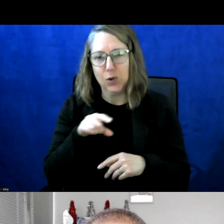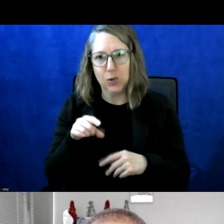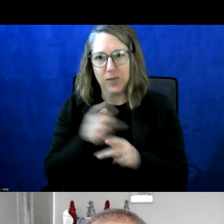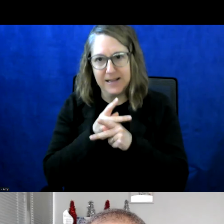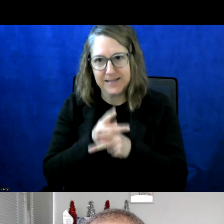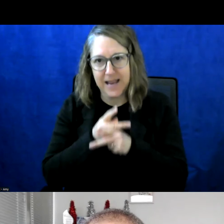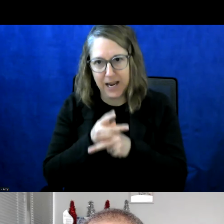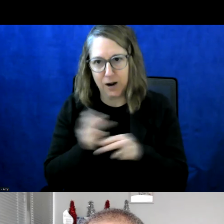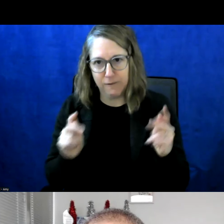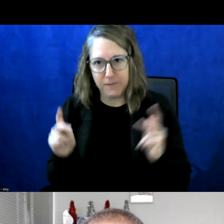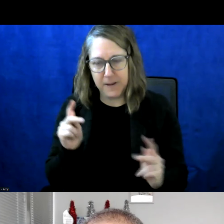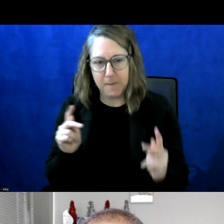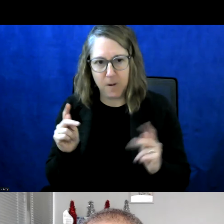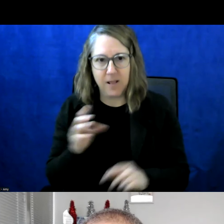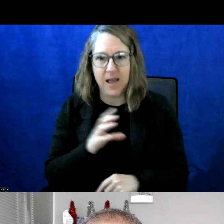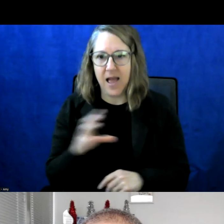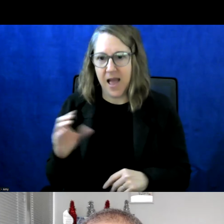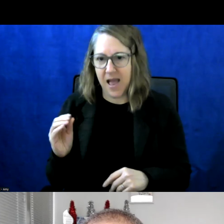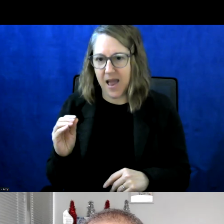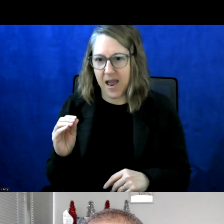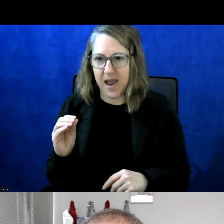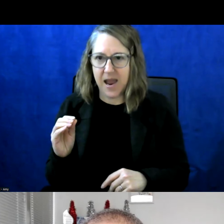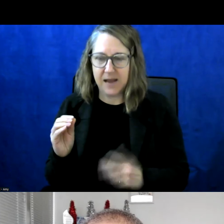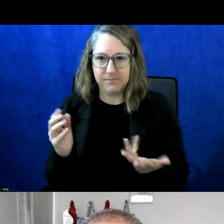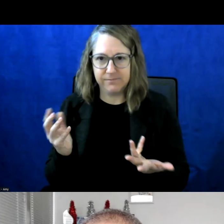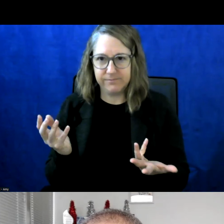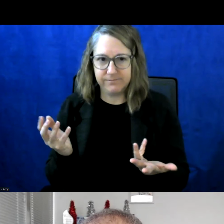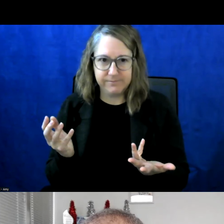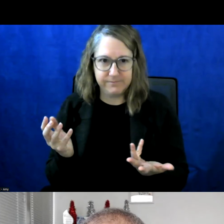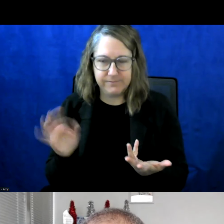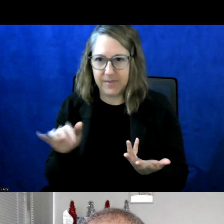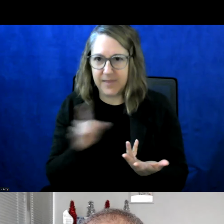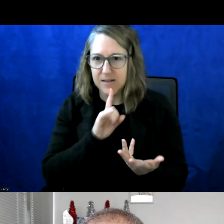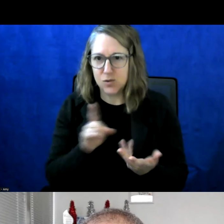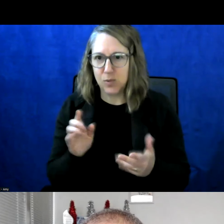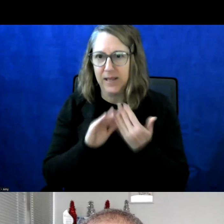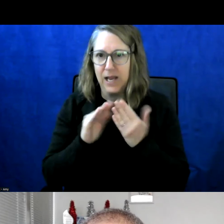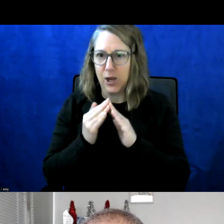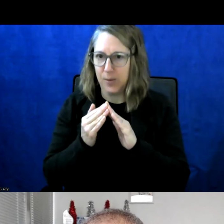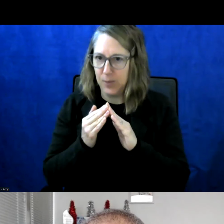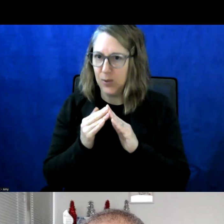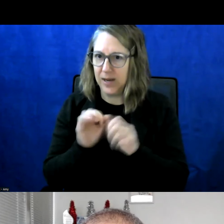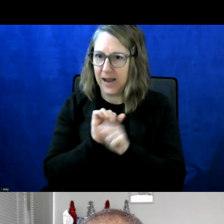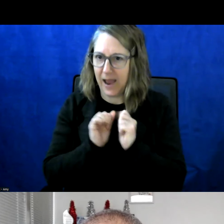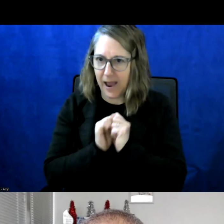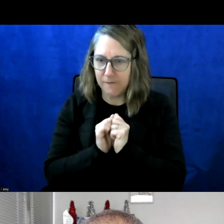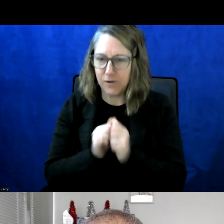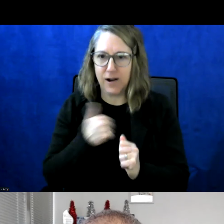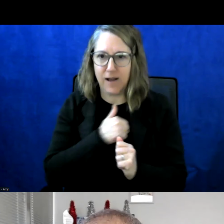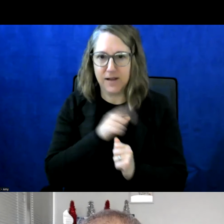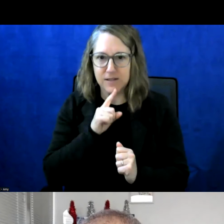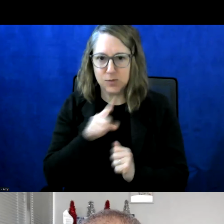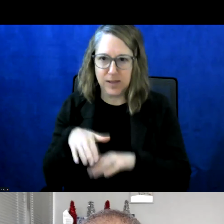care of folks and have come together. So this is really a community effort of us really slowing